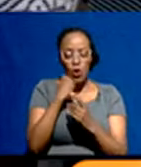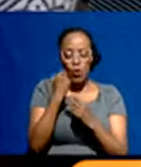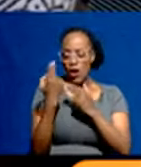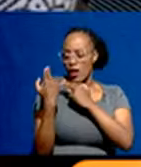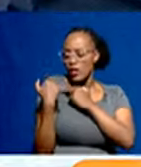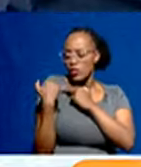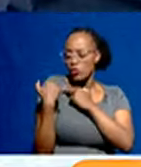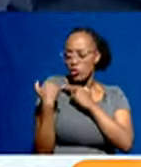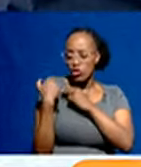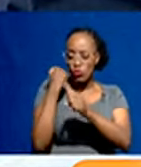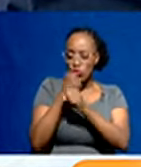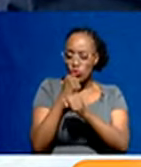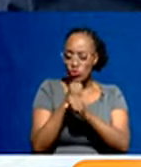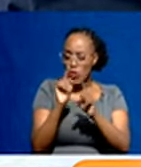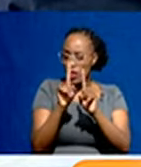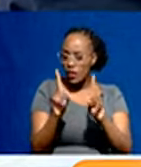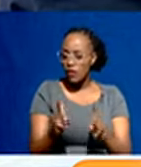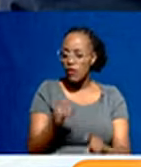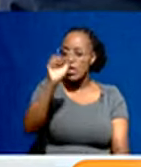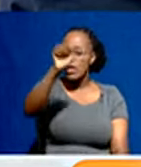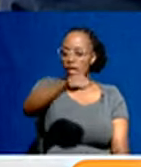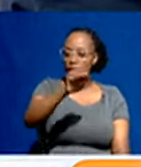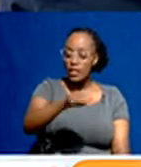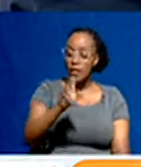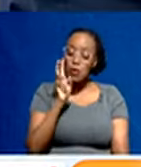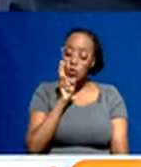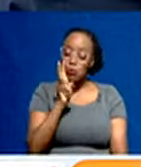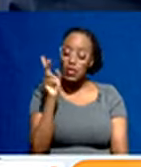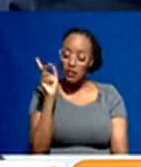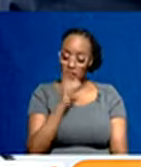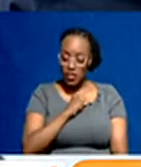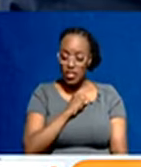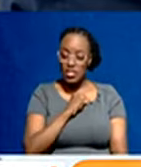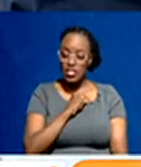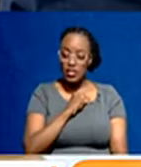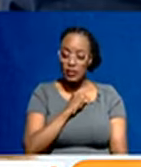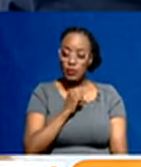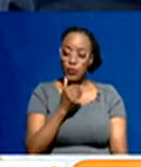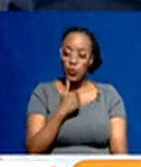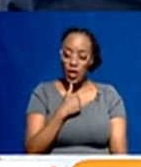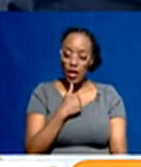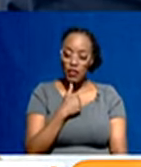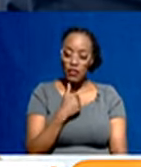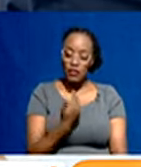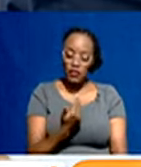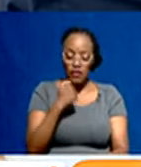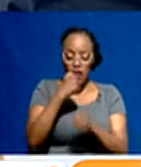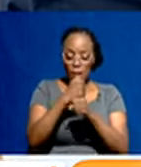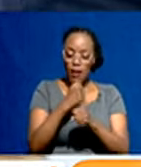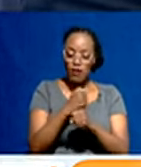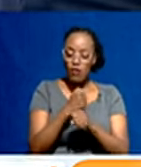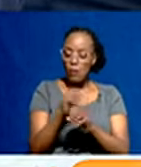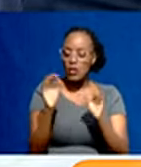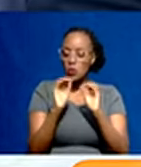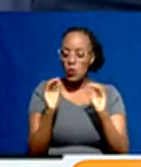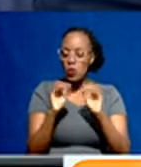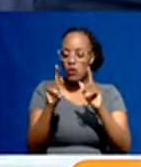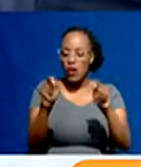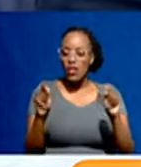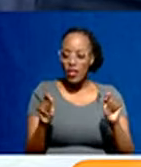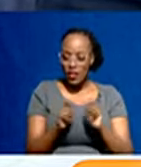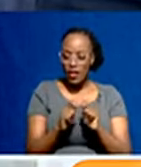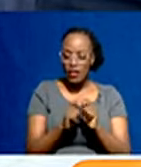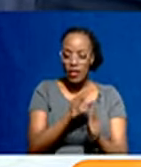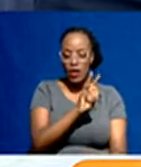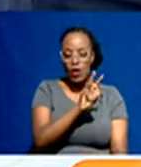to do their job? Of course, I have observed there was underperformance from the team. Wario is